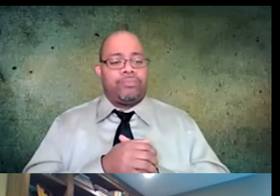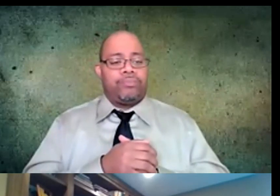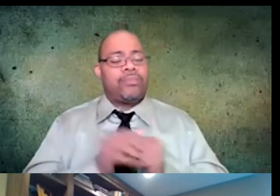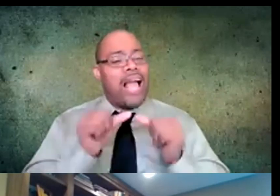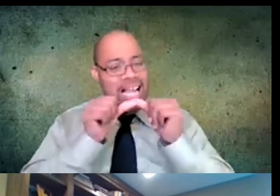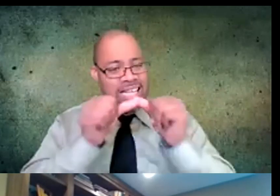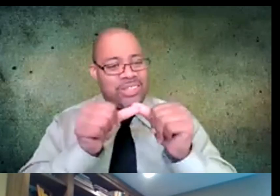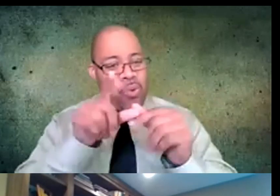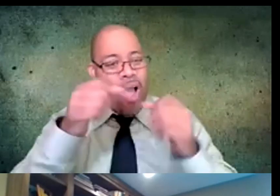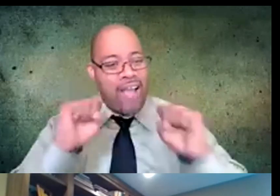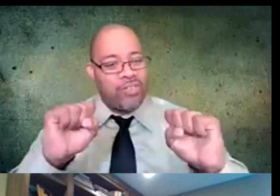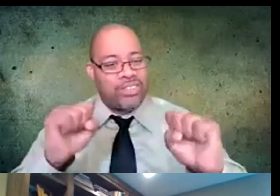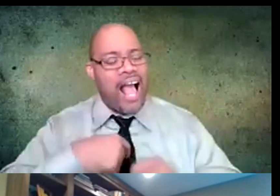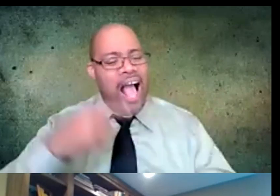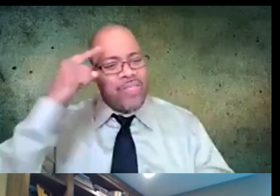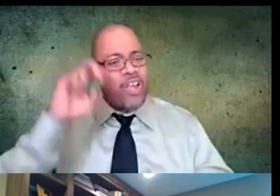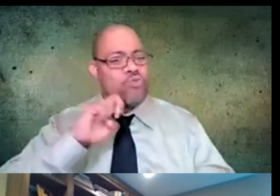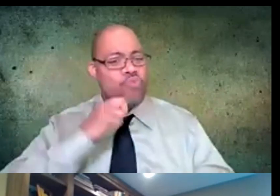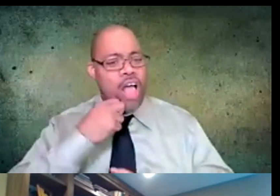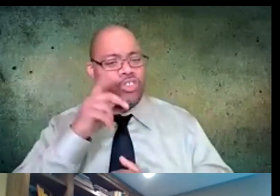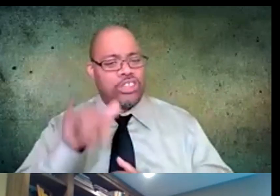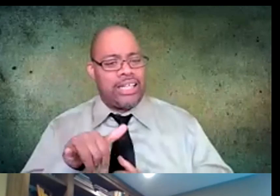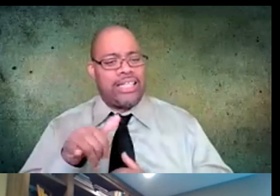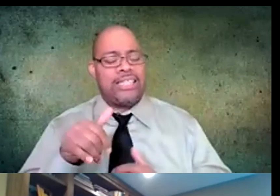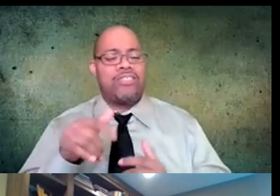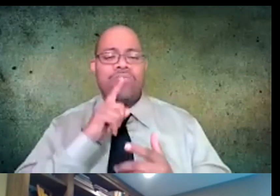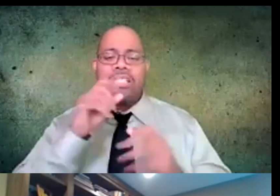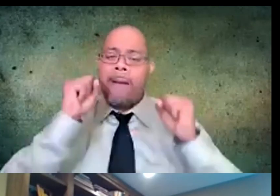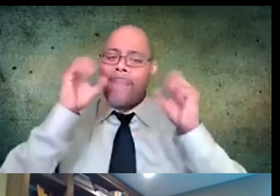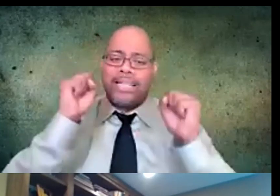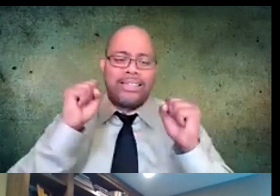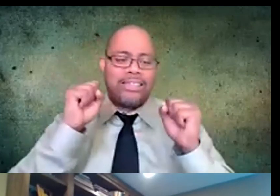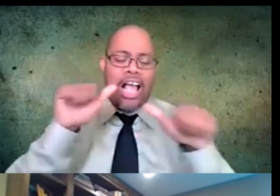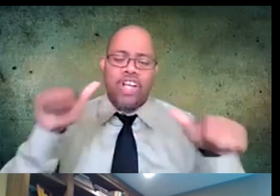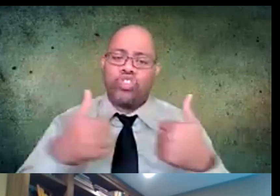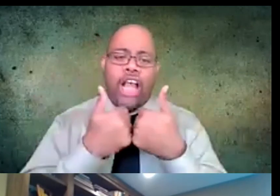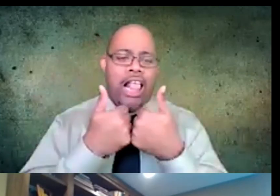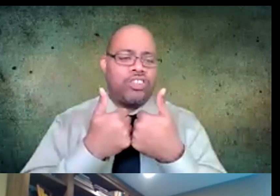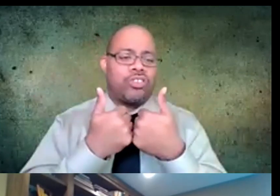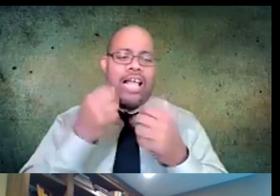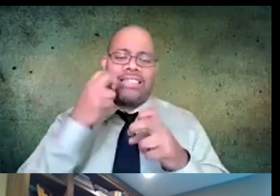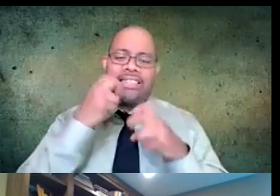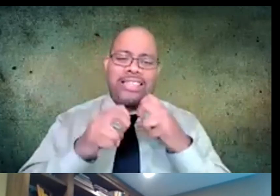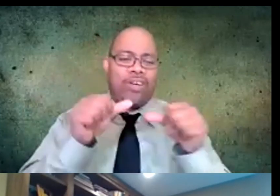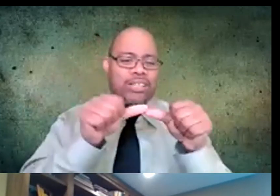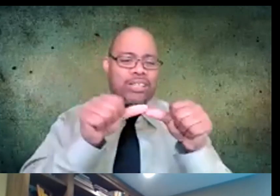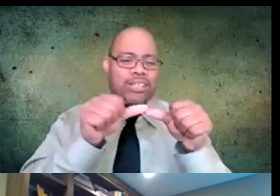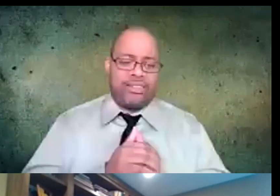continue your effort. I think neurology is such an amazing and challenging and difficult